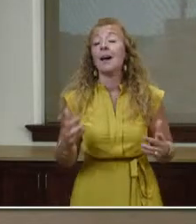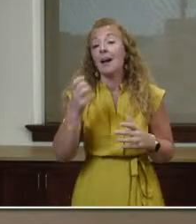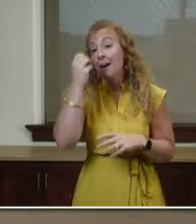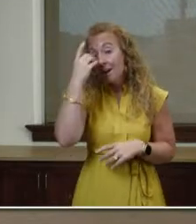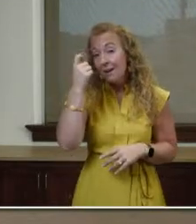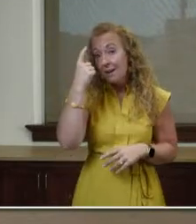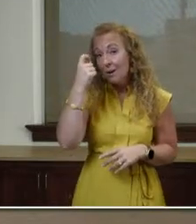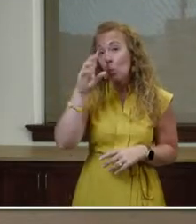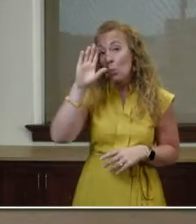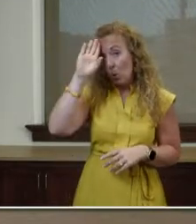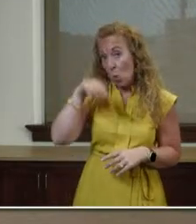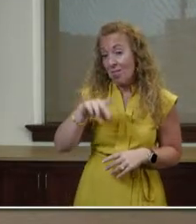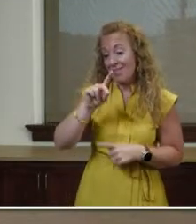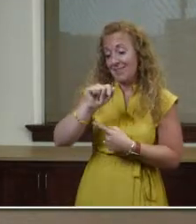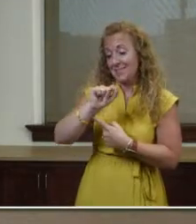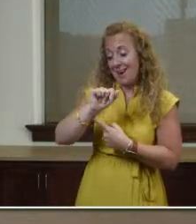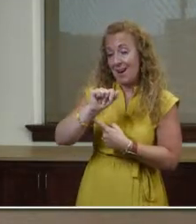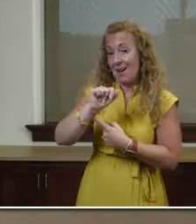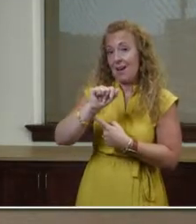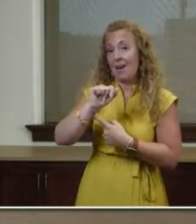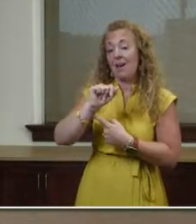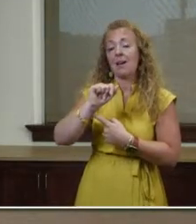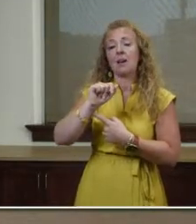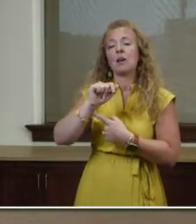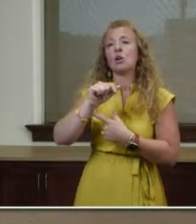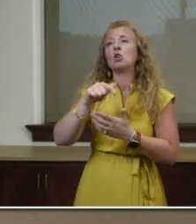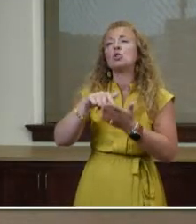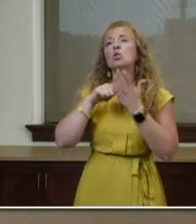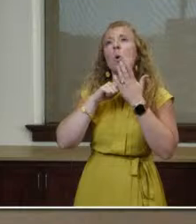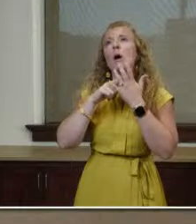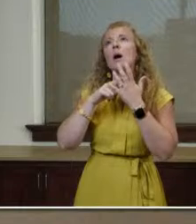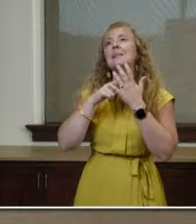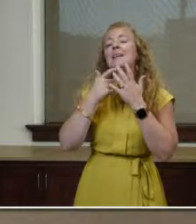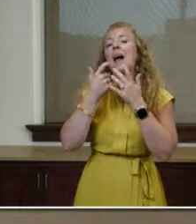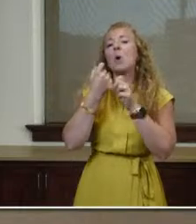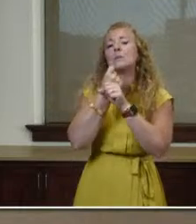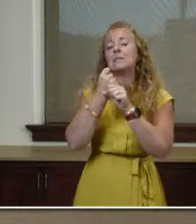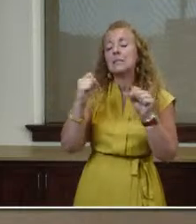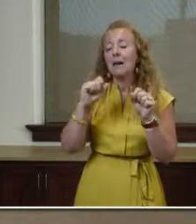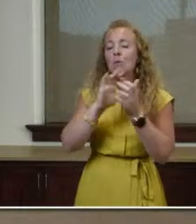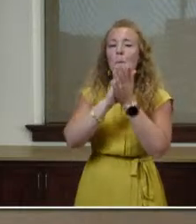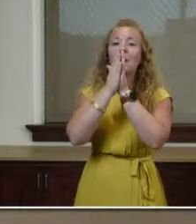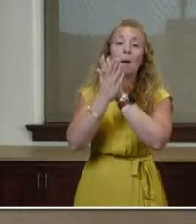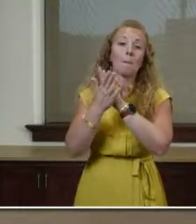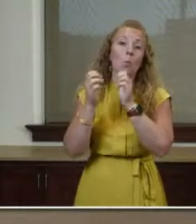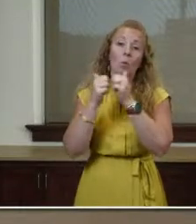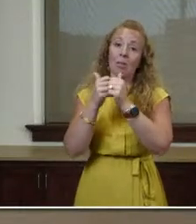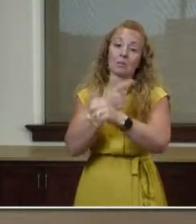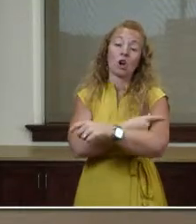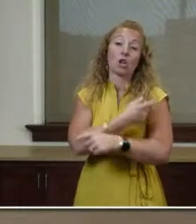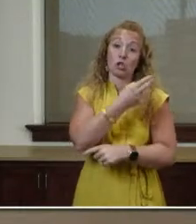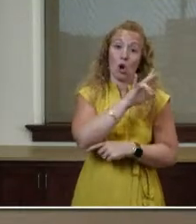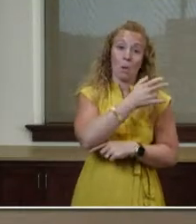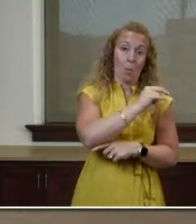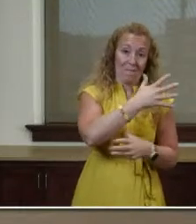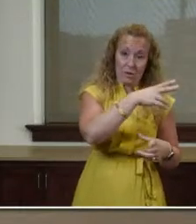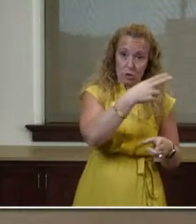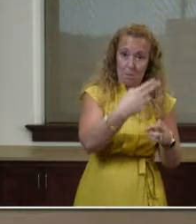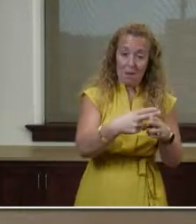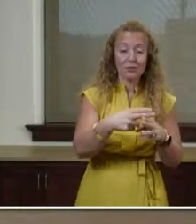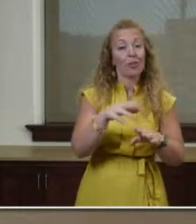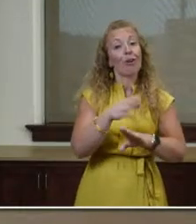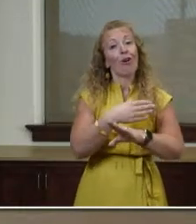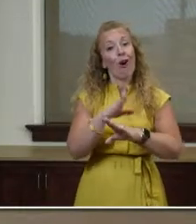data and the experience is overwhelming as how safe people can be. And, Dr. Bogan mentioned the concert series that we